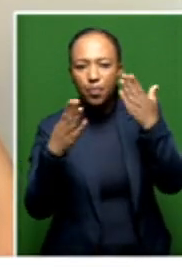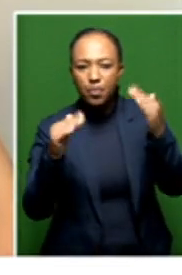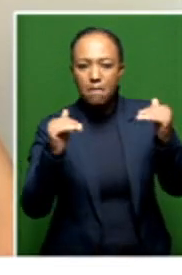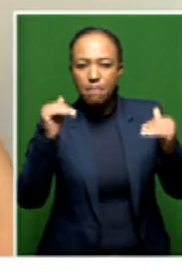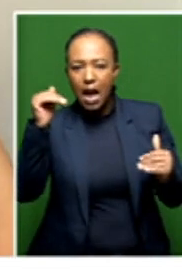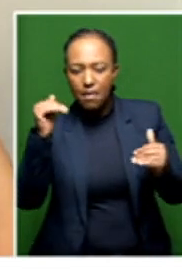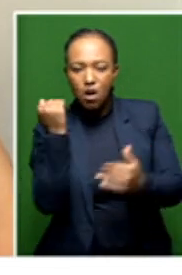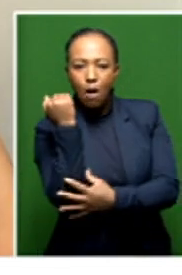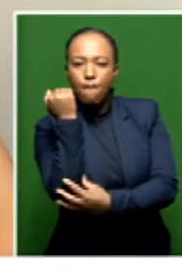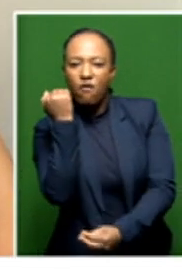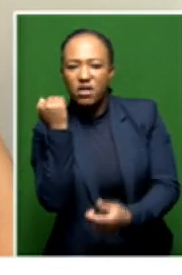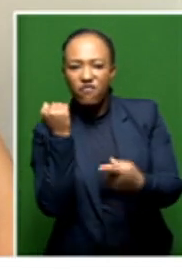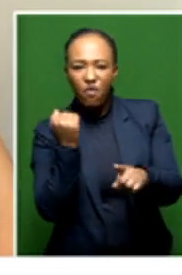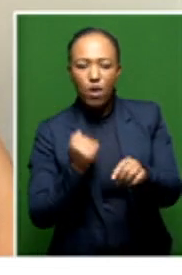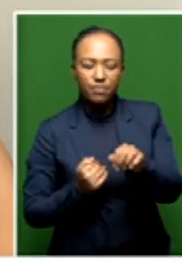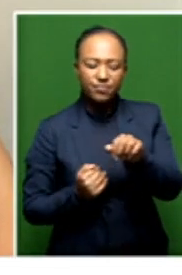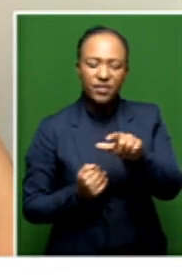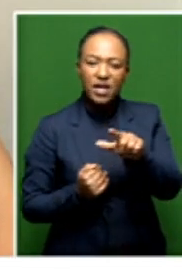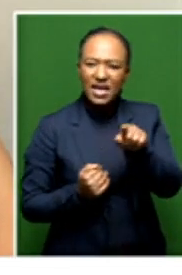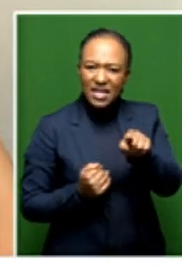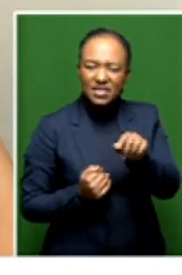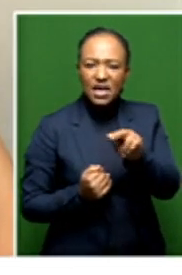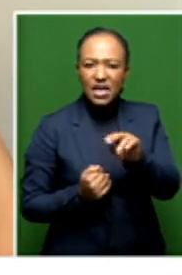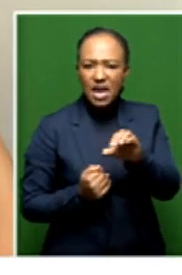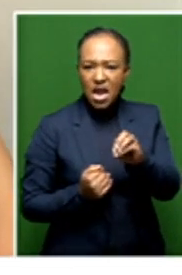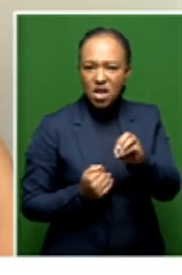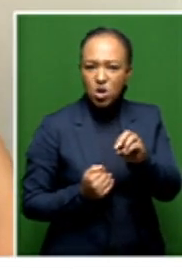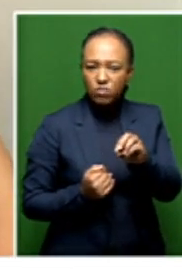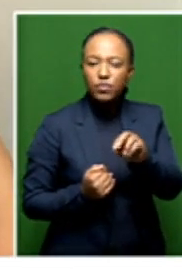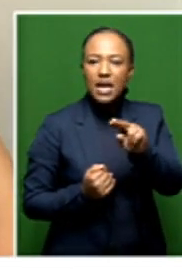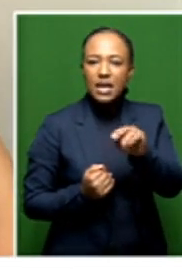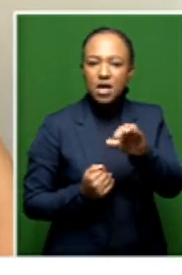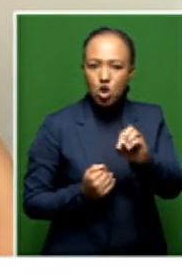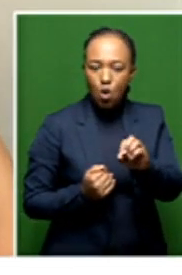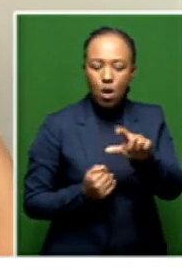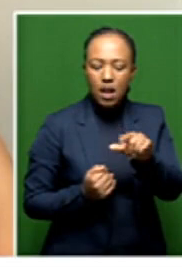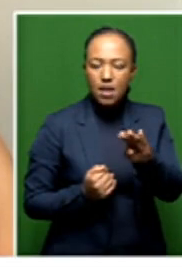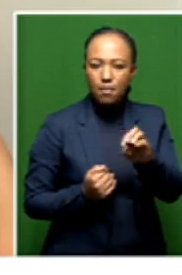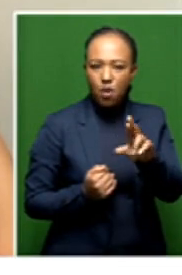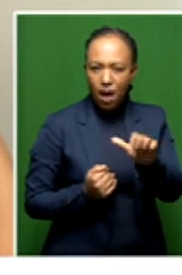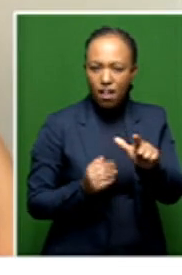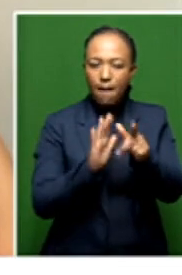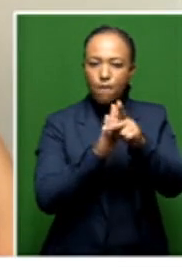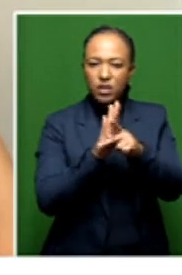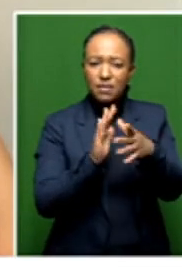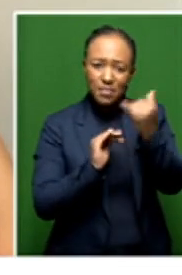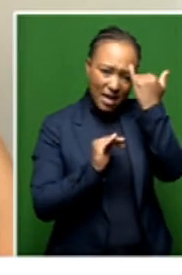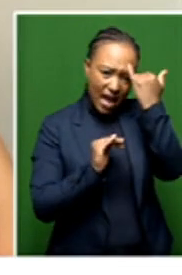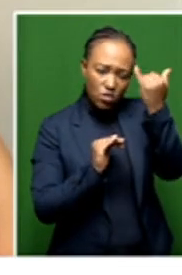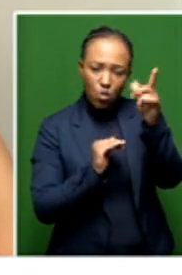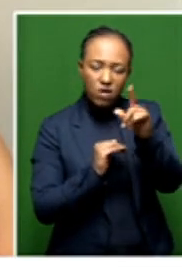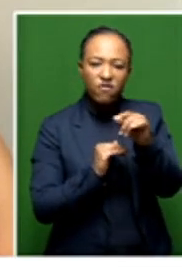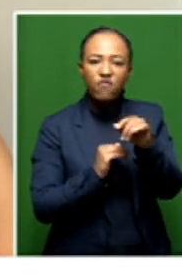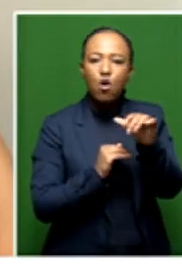on neoliberal policies. What would you say is the meeting point then in terms of ideology between the